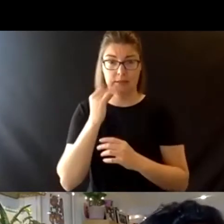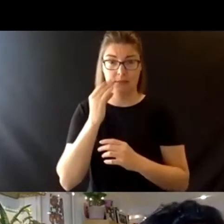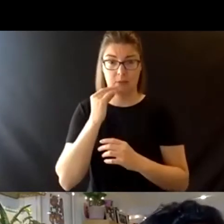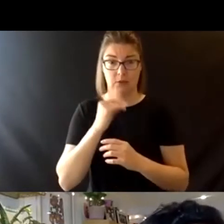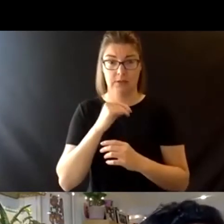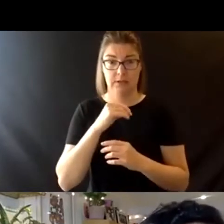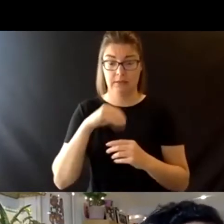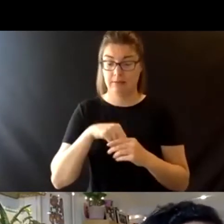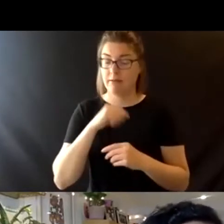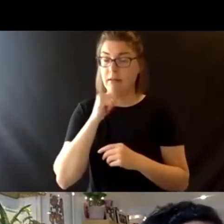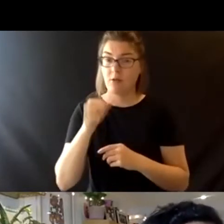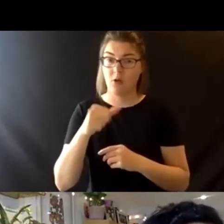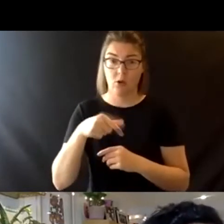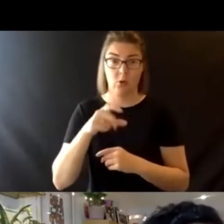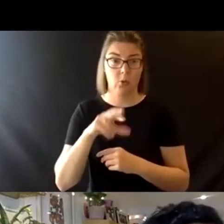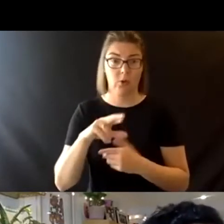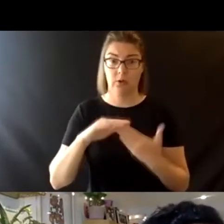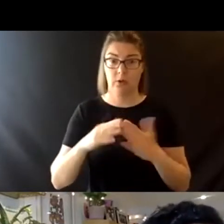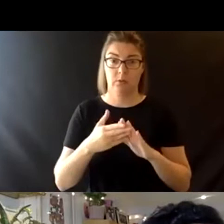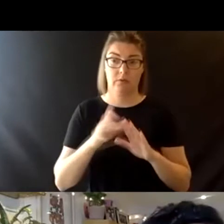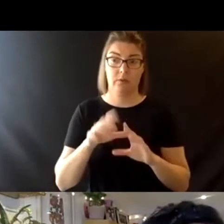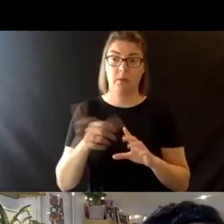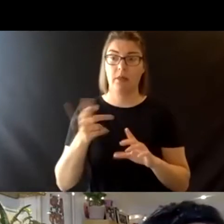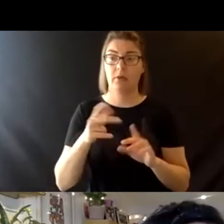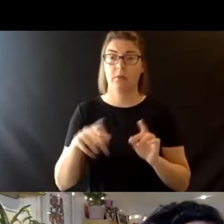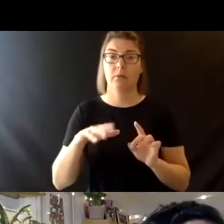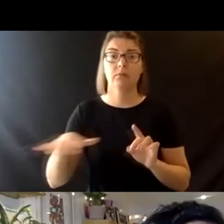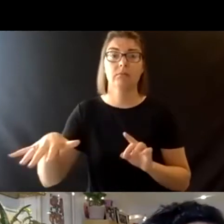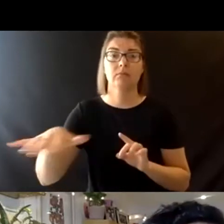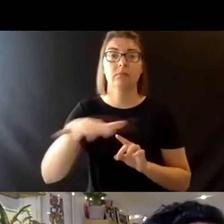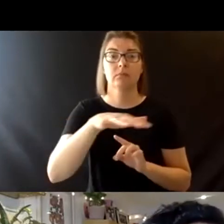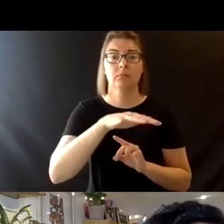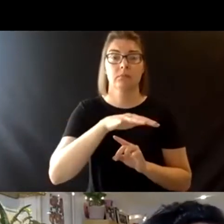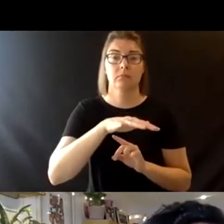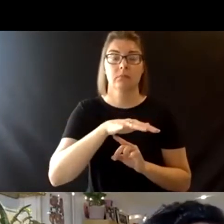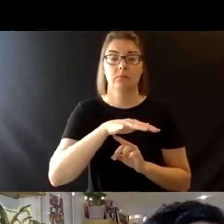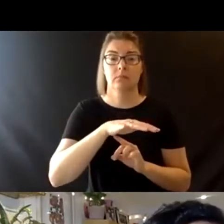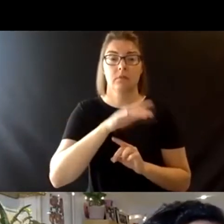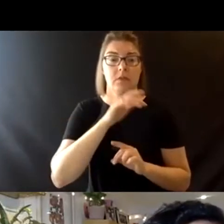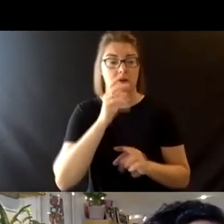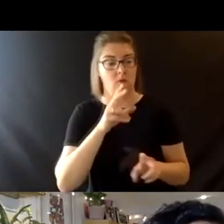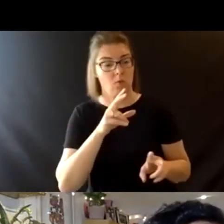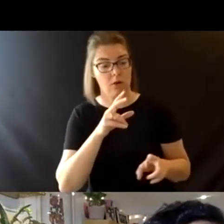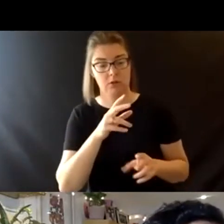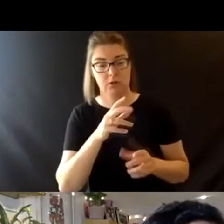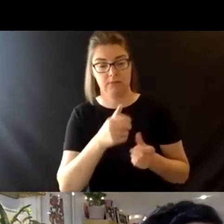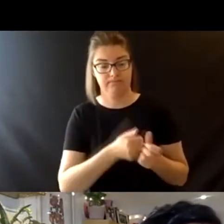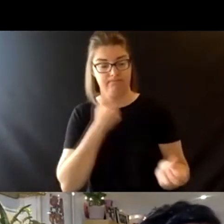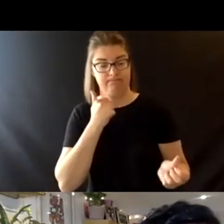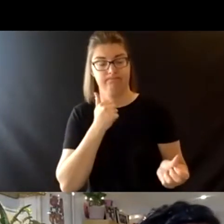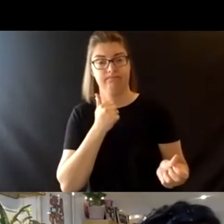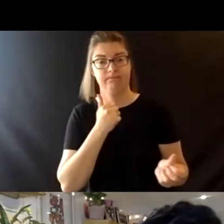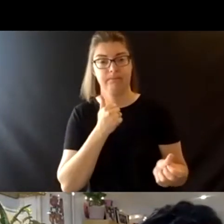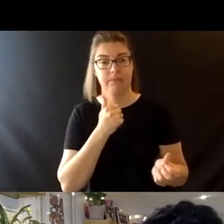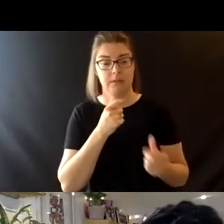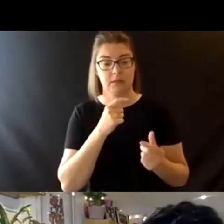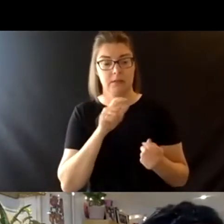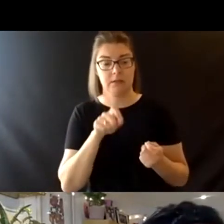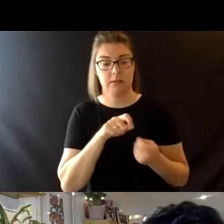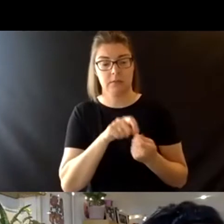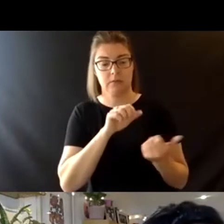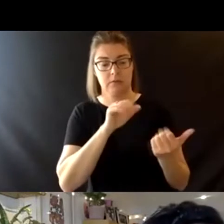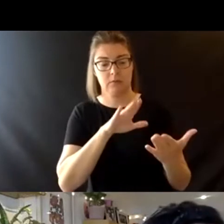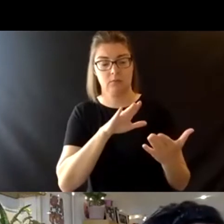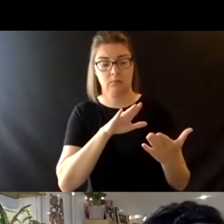own queer community from other folks who dare not to reject, you know, certain ideals of masculinity,